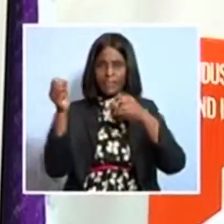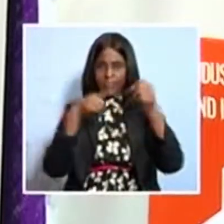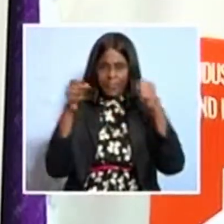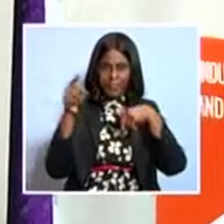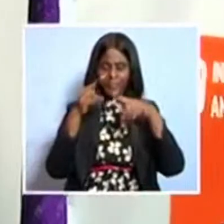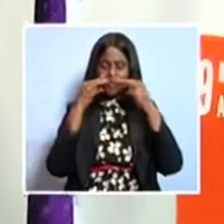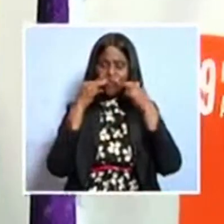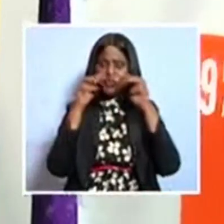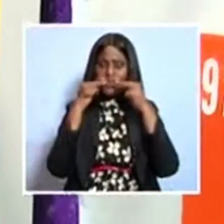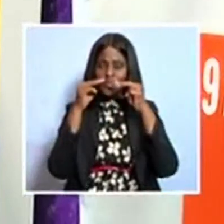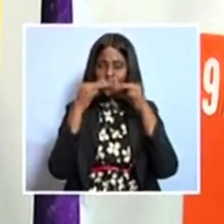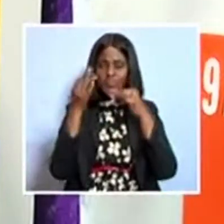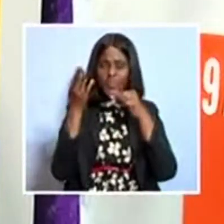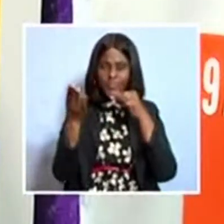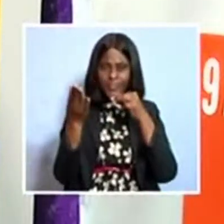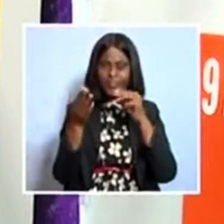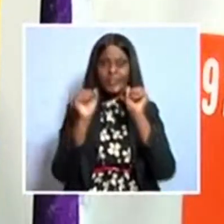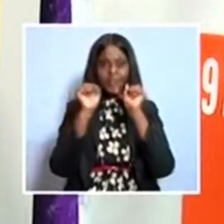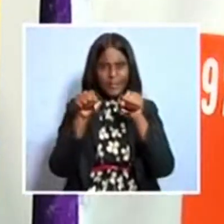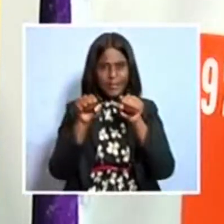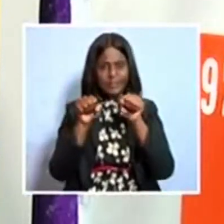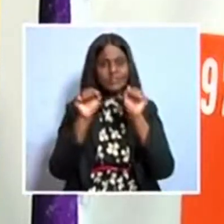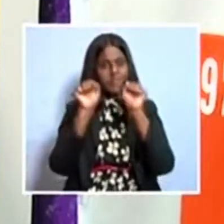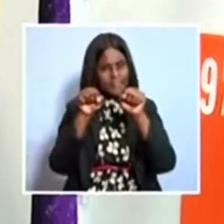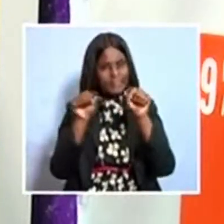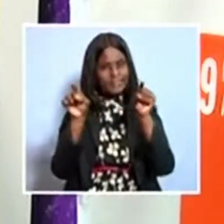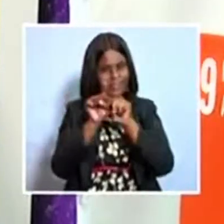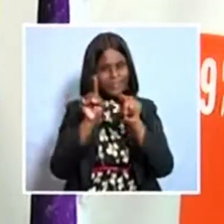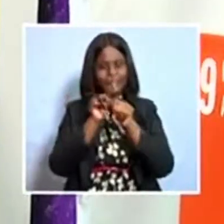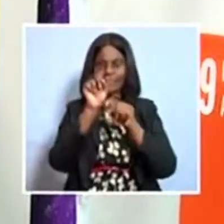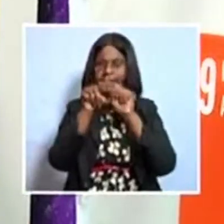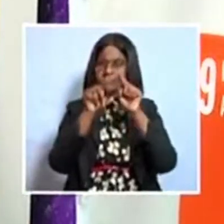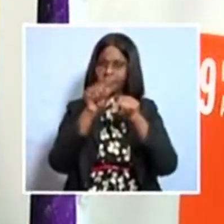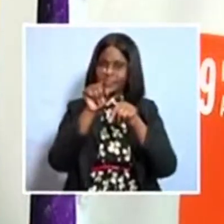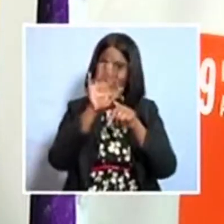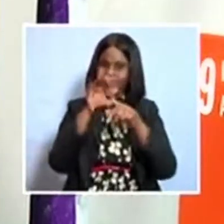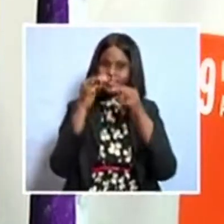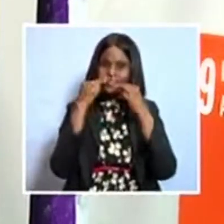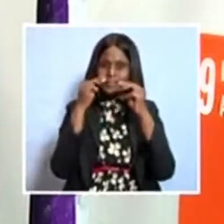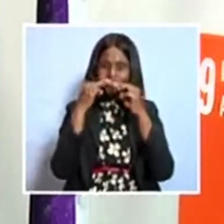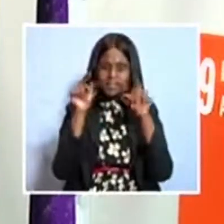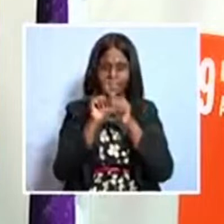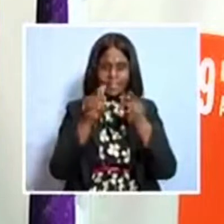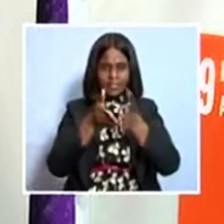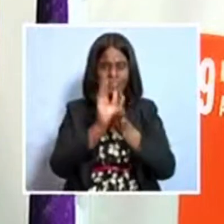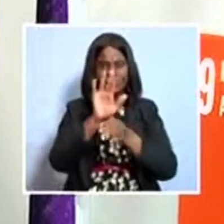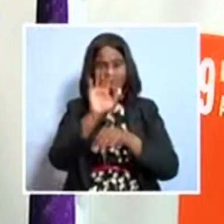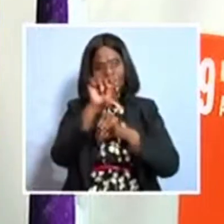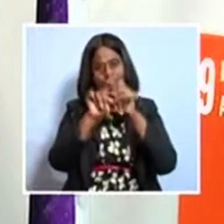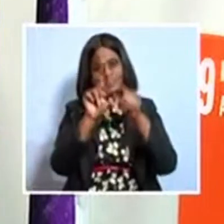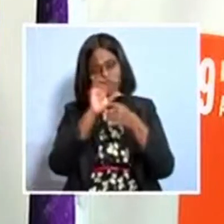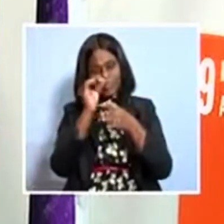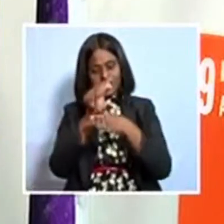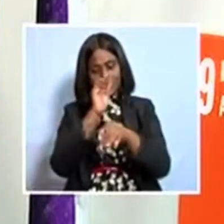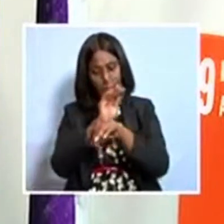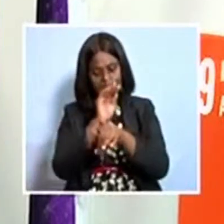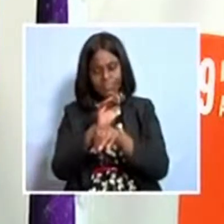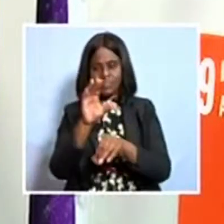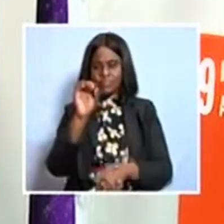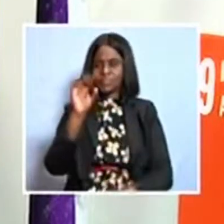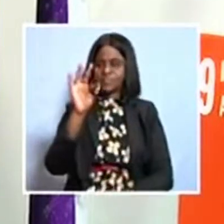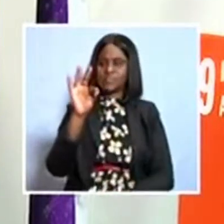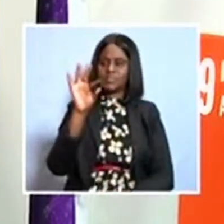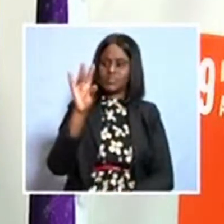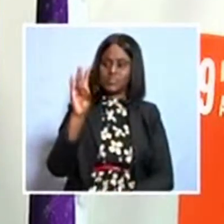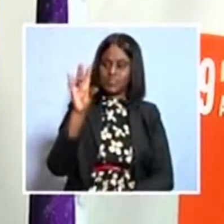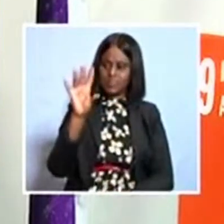SMS facility there. You can be able to send in your text messages and ask a question or your contribution on